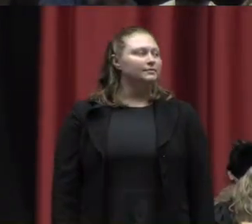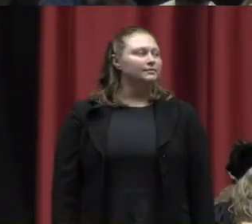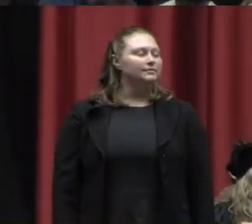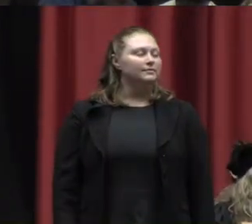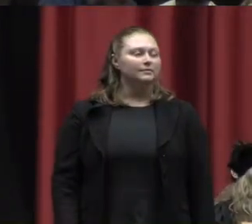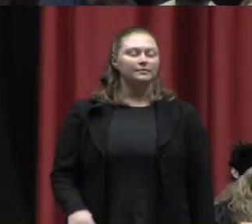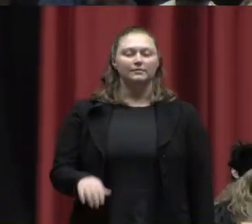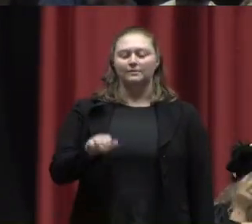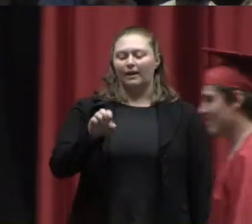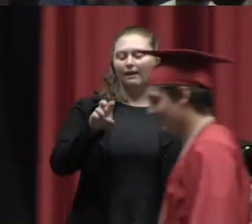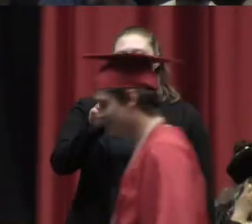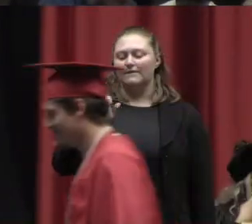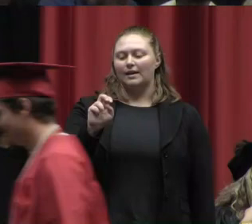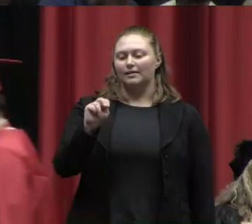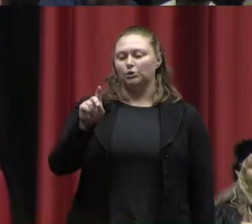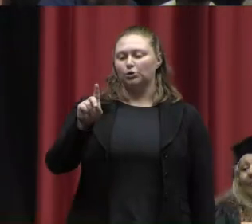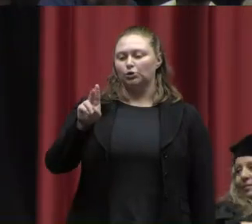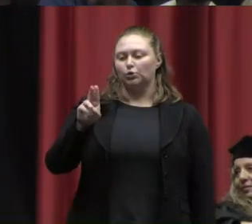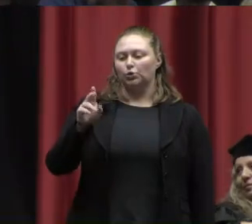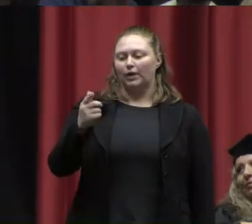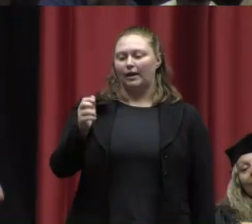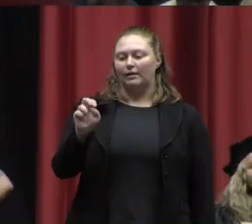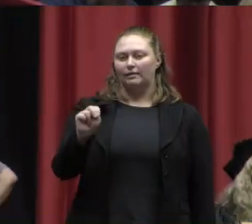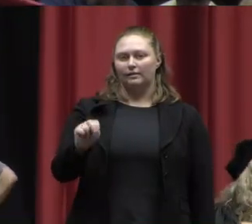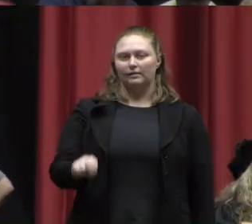Evan Dugan.